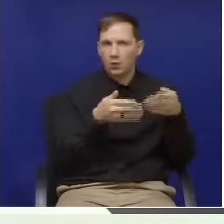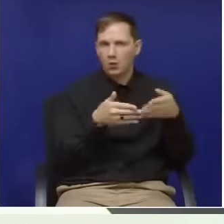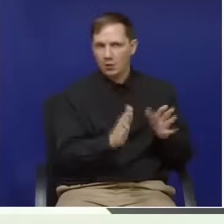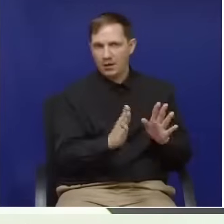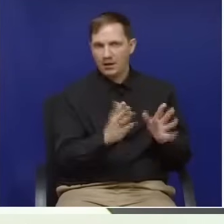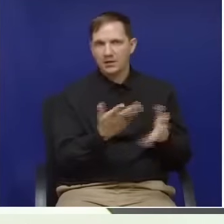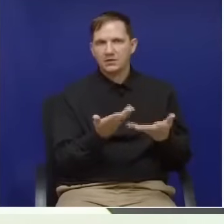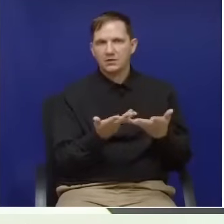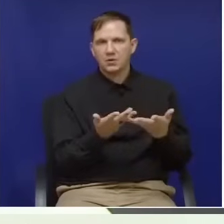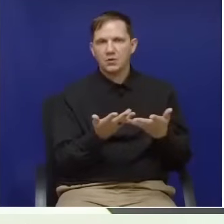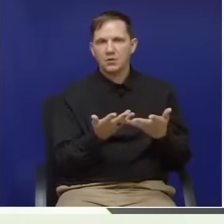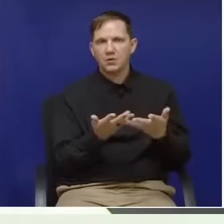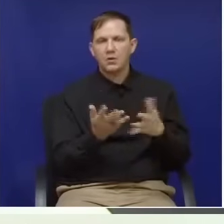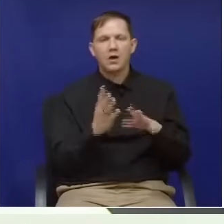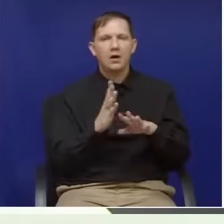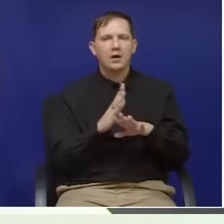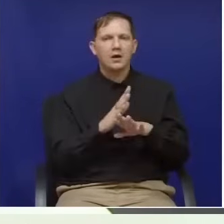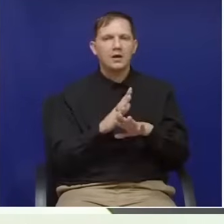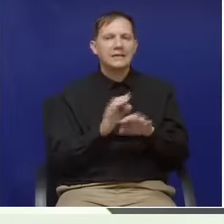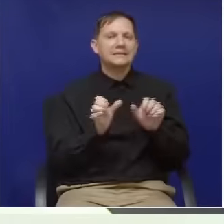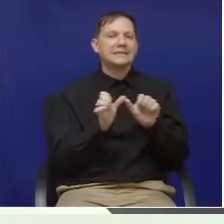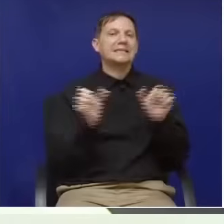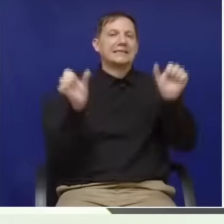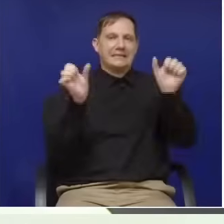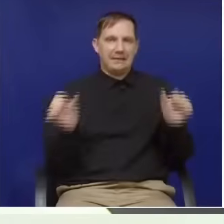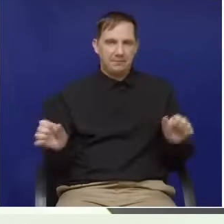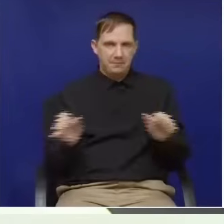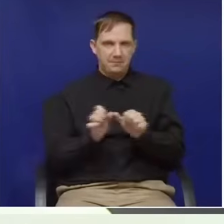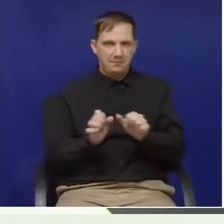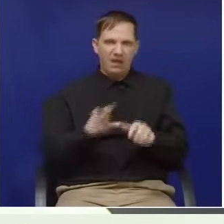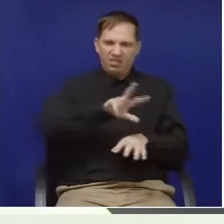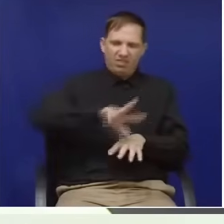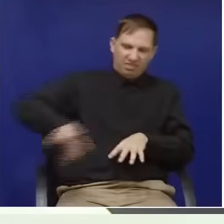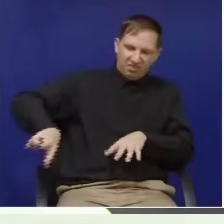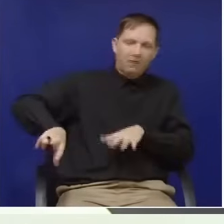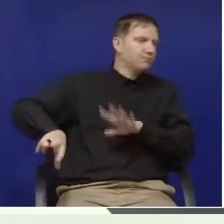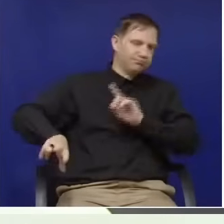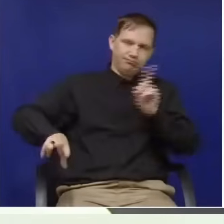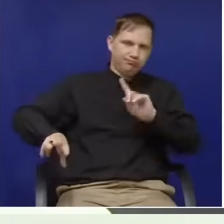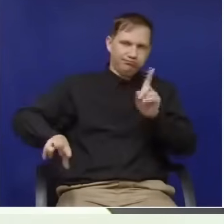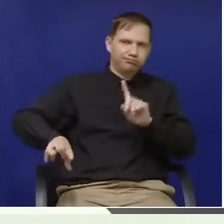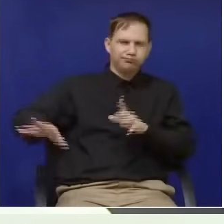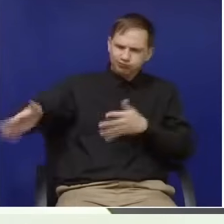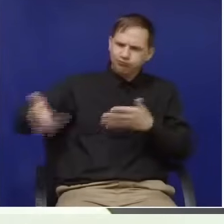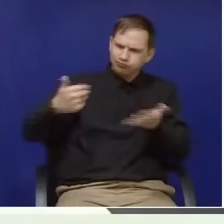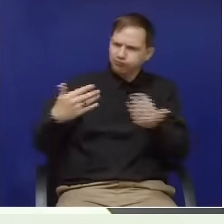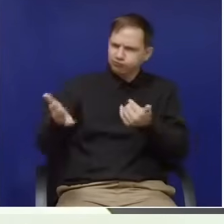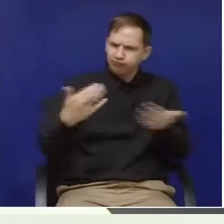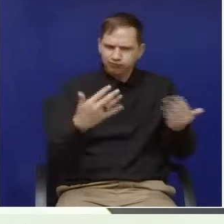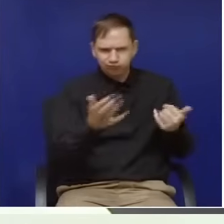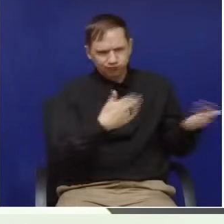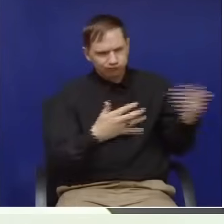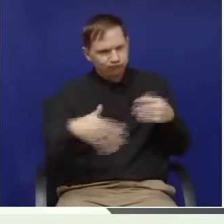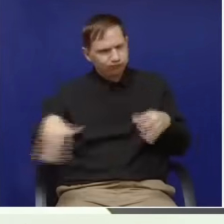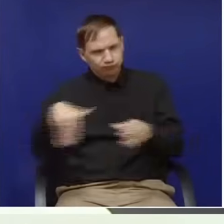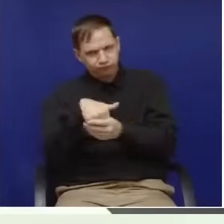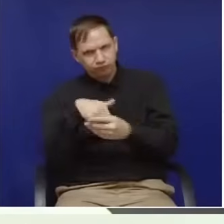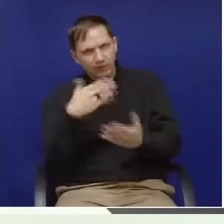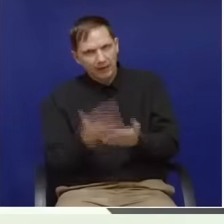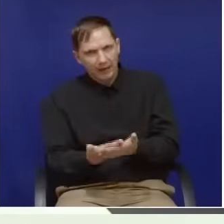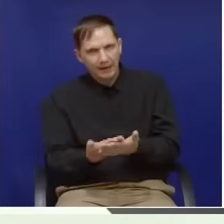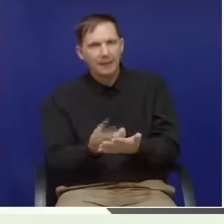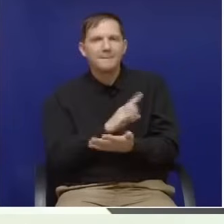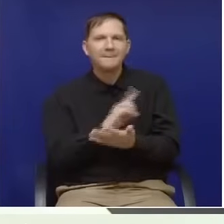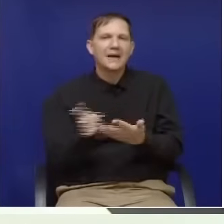doesn't allow for transformation, doesn't allow for many people to participate. And sometimes we can accept that sometimes certain things have